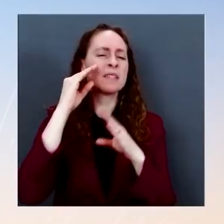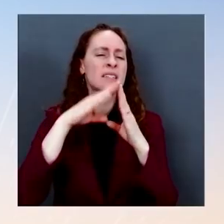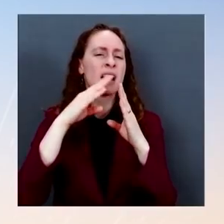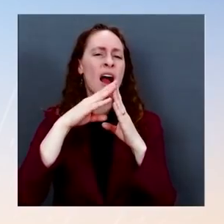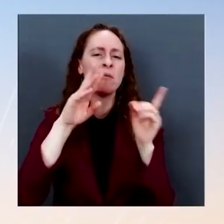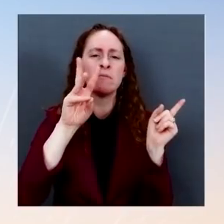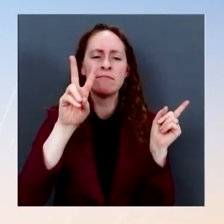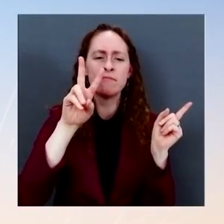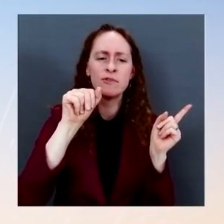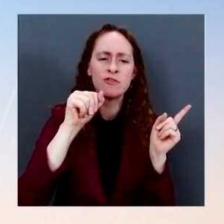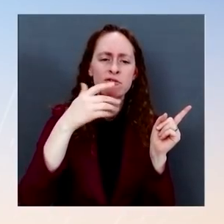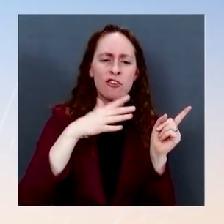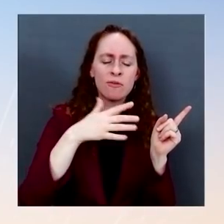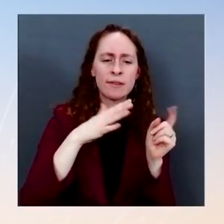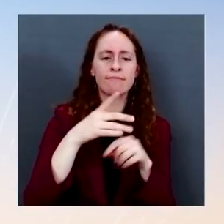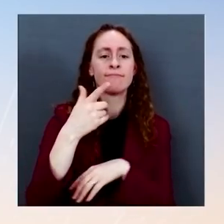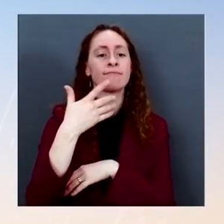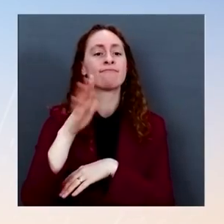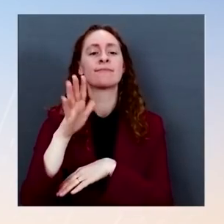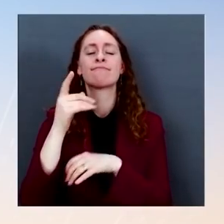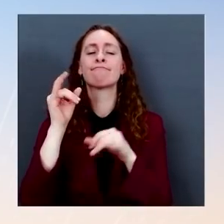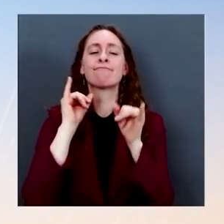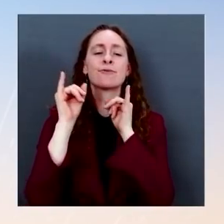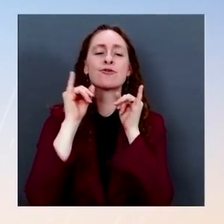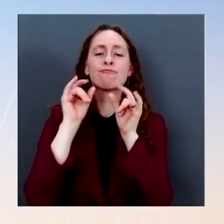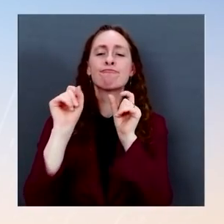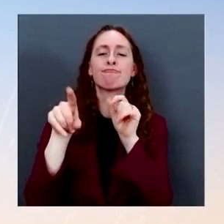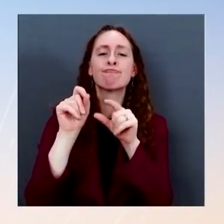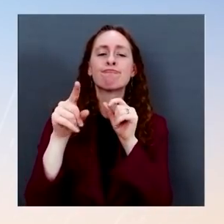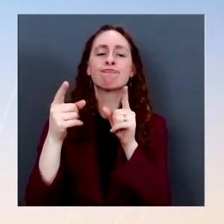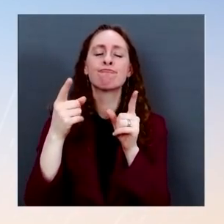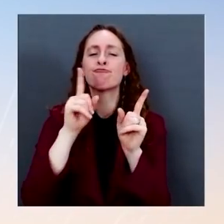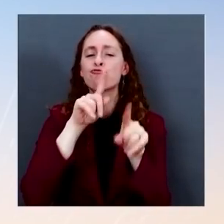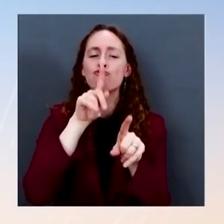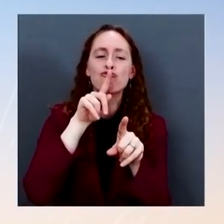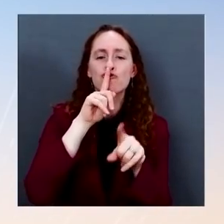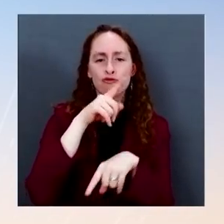Poppy Kirschevall, all of them, from my perspective,